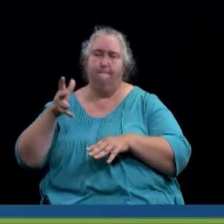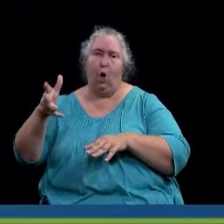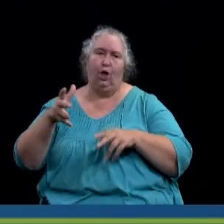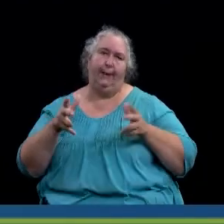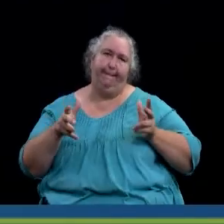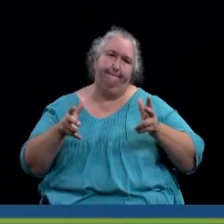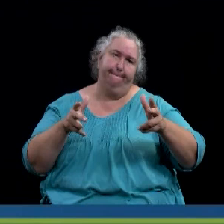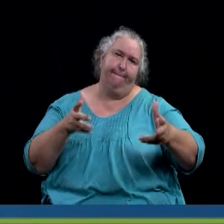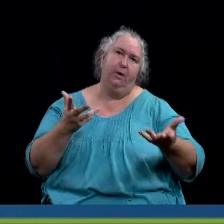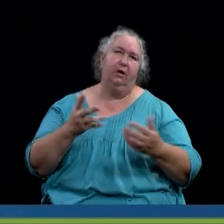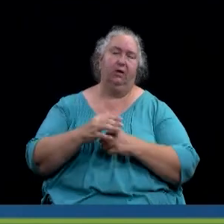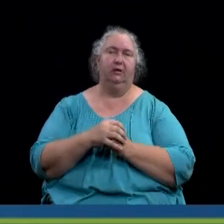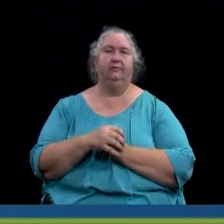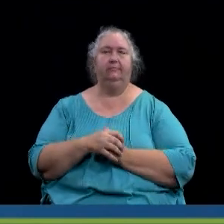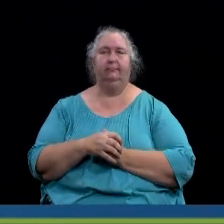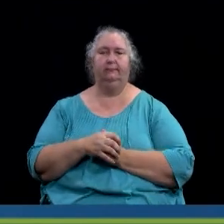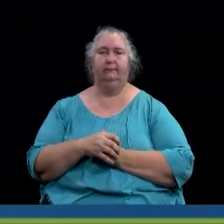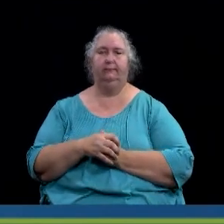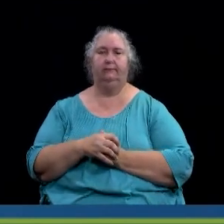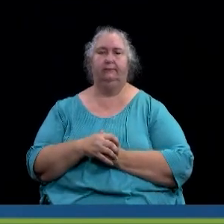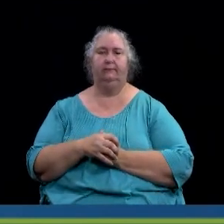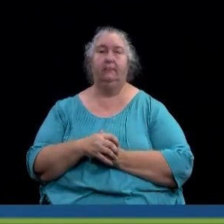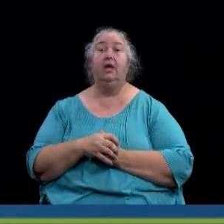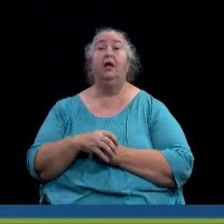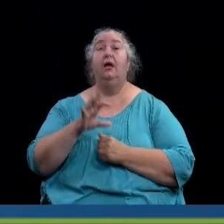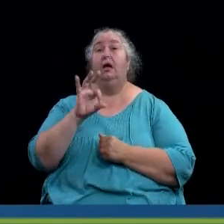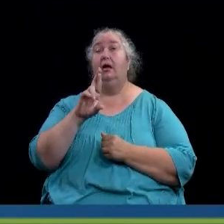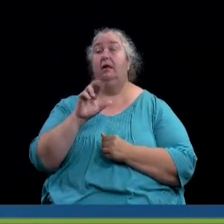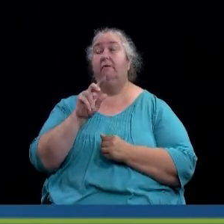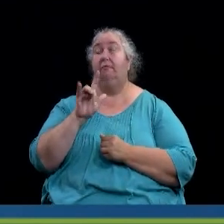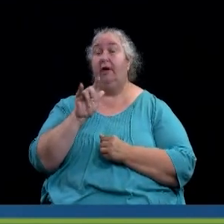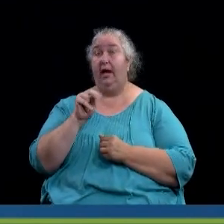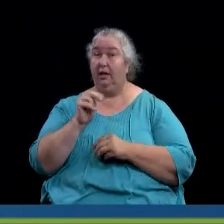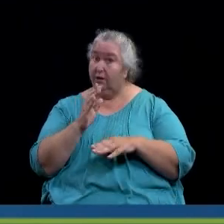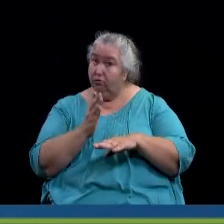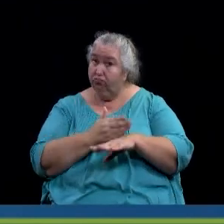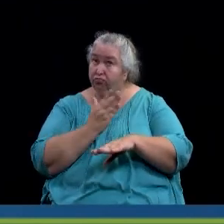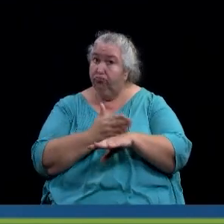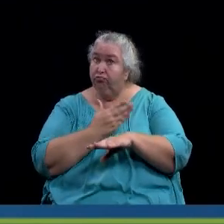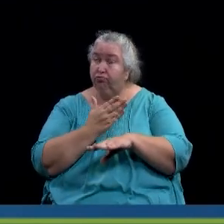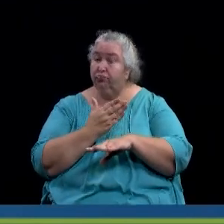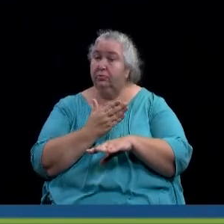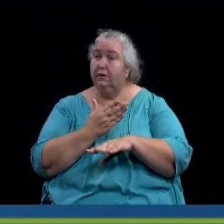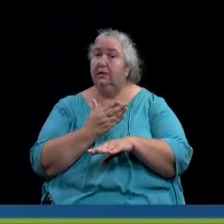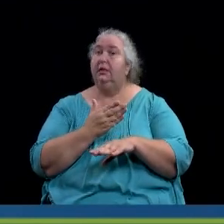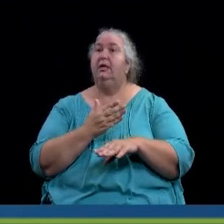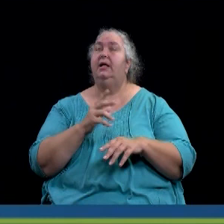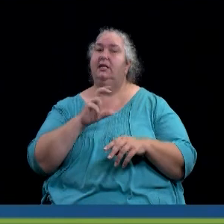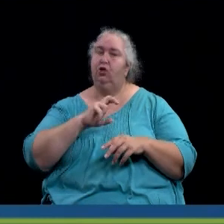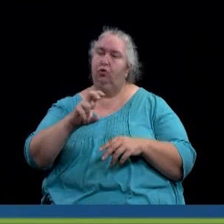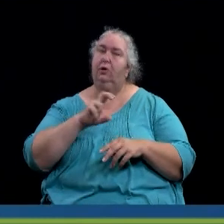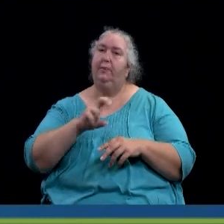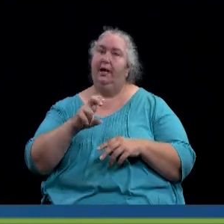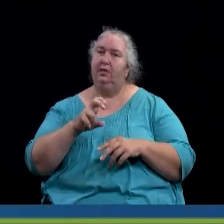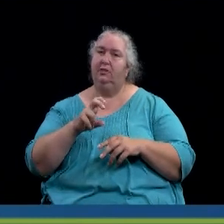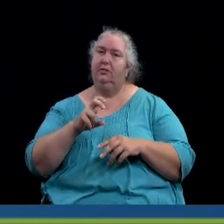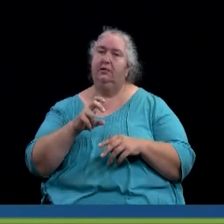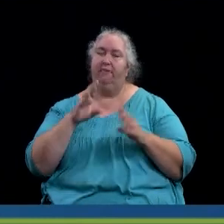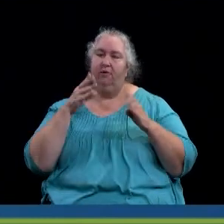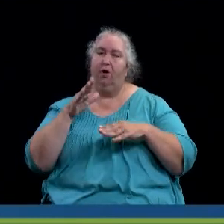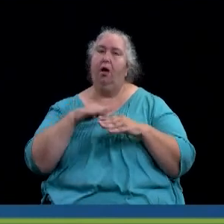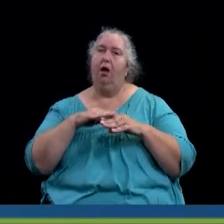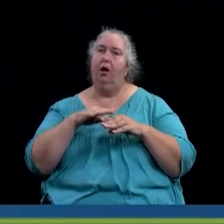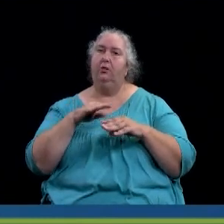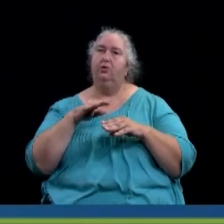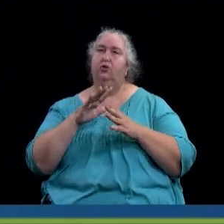Franklin Avenue shall be constructed as a transportation corridor that focuses on the movement of traffic through downtown. The project shall also promote